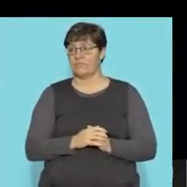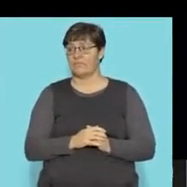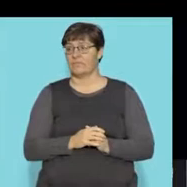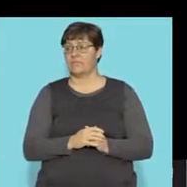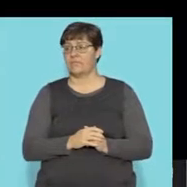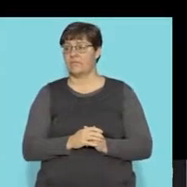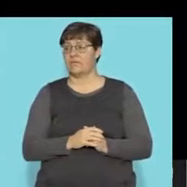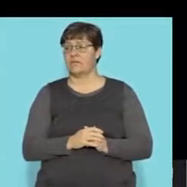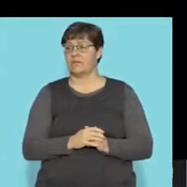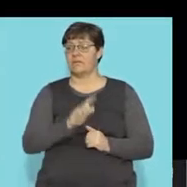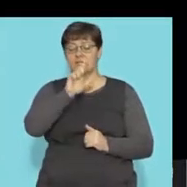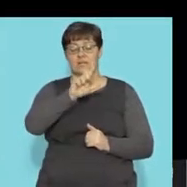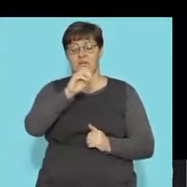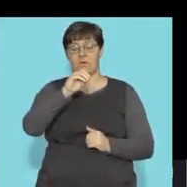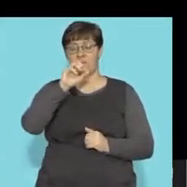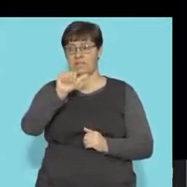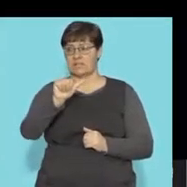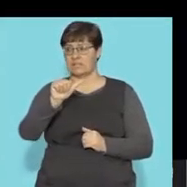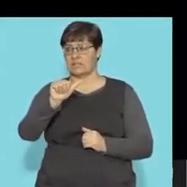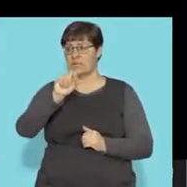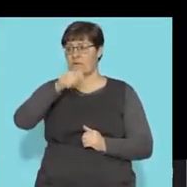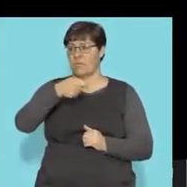squared gives me